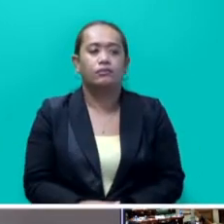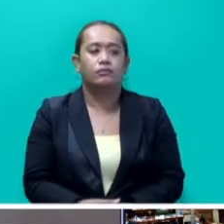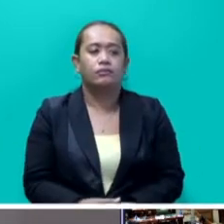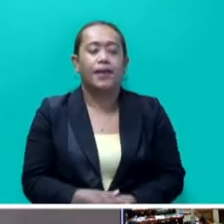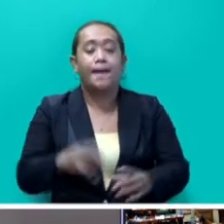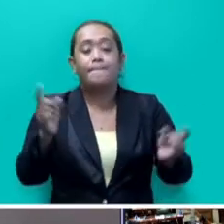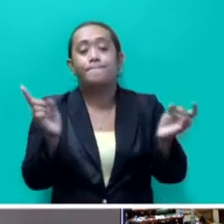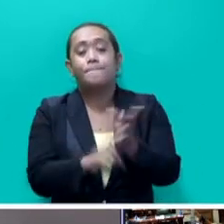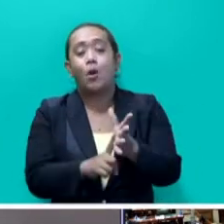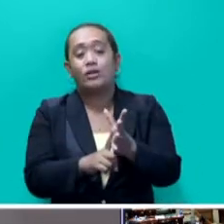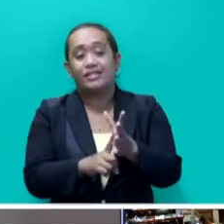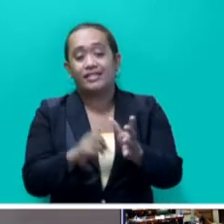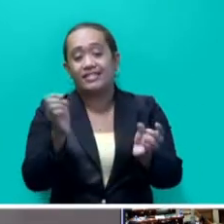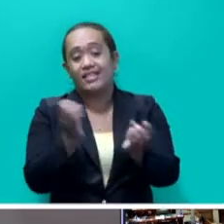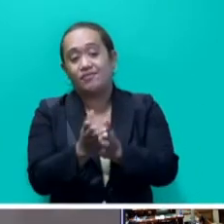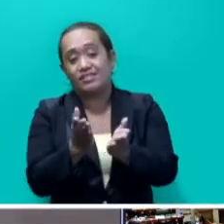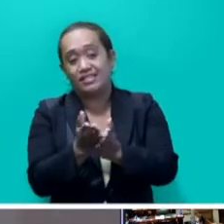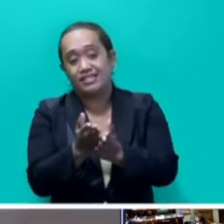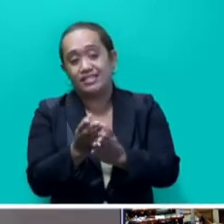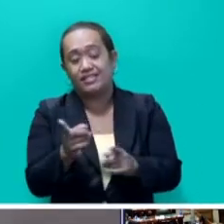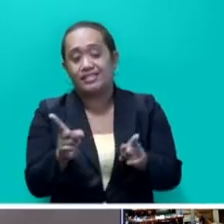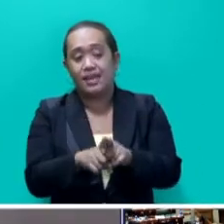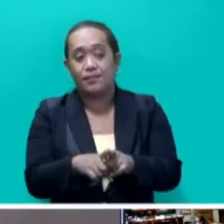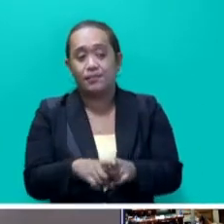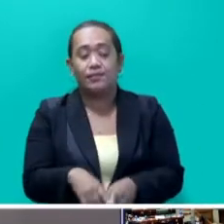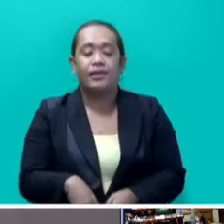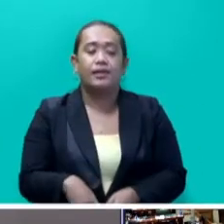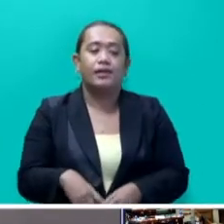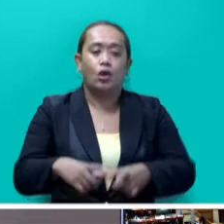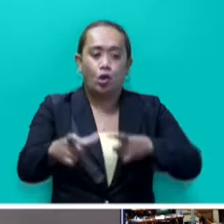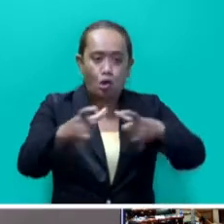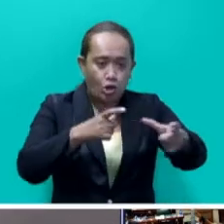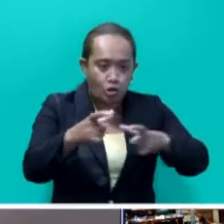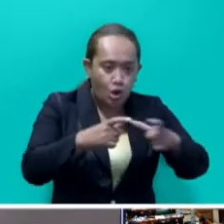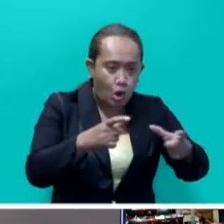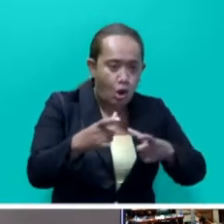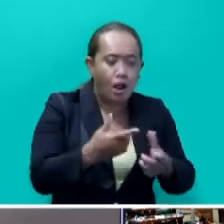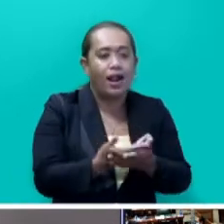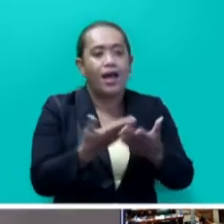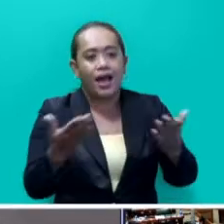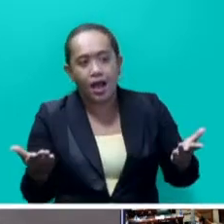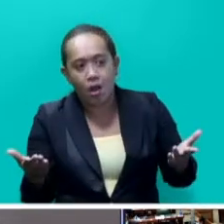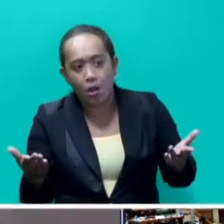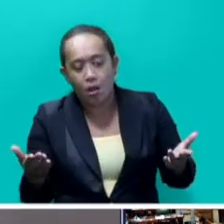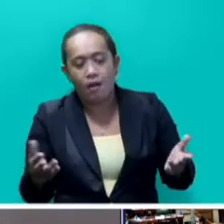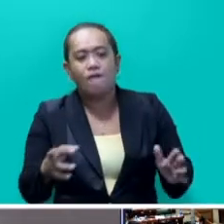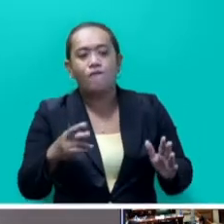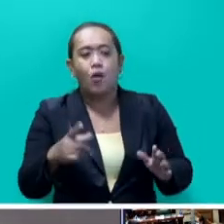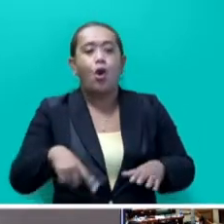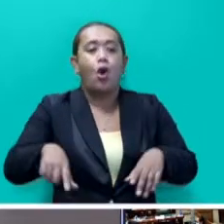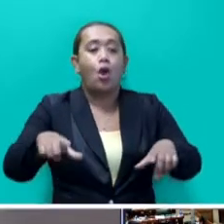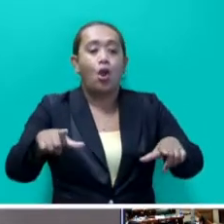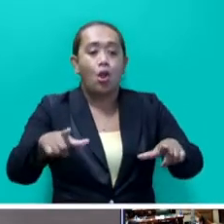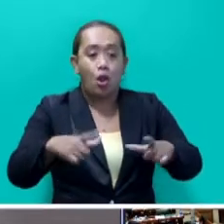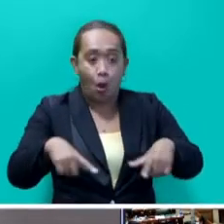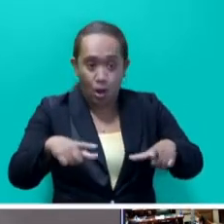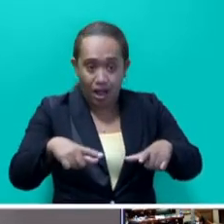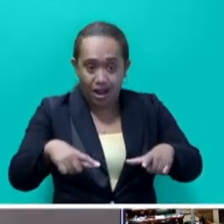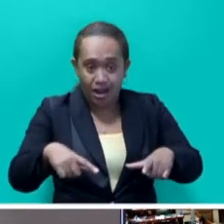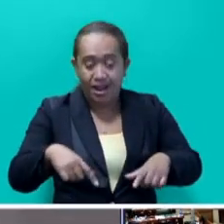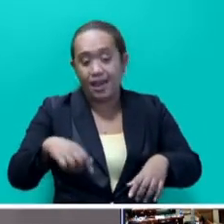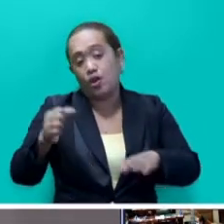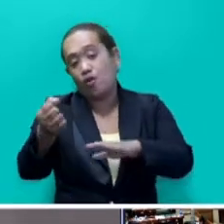Mr. Speaker, so the amendment will enable control, regulation, and admin of locally registered ship